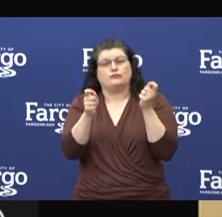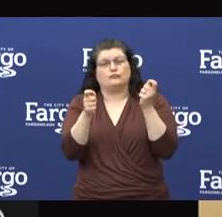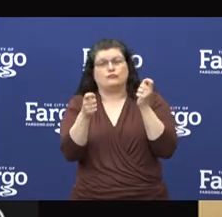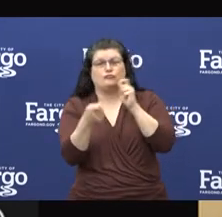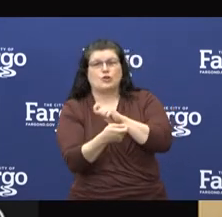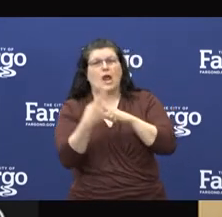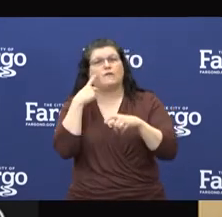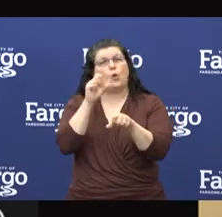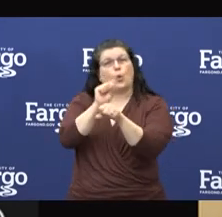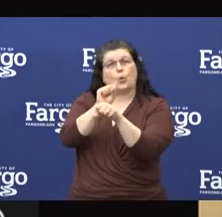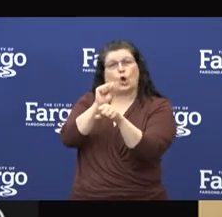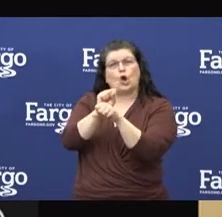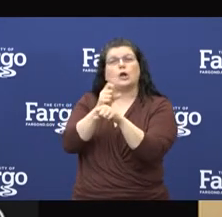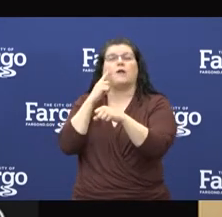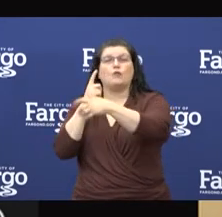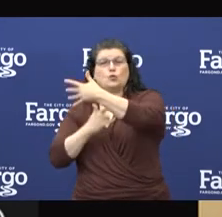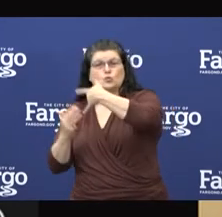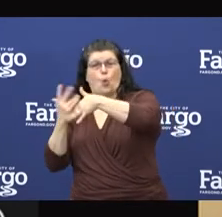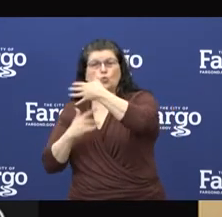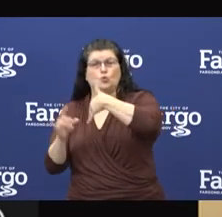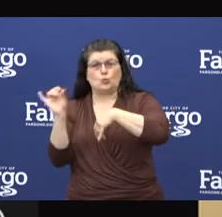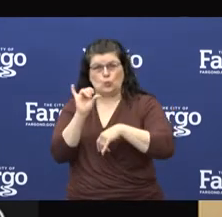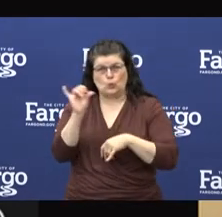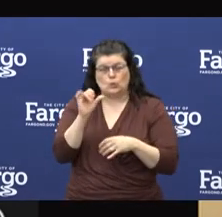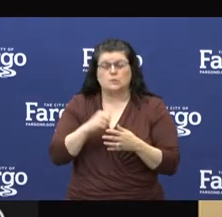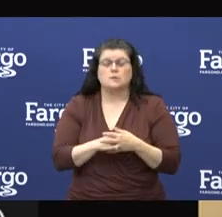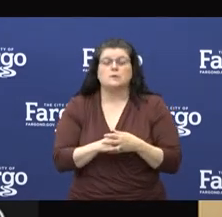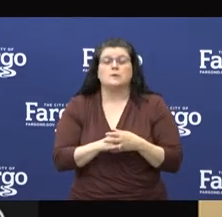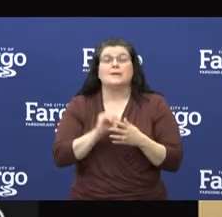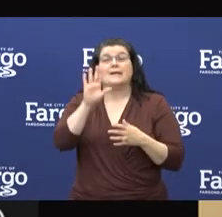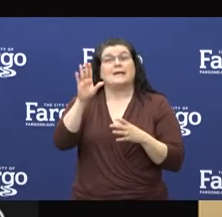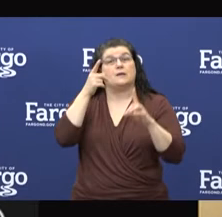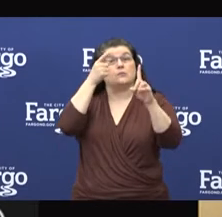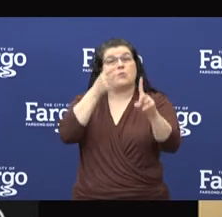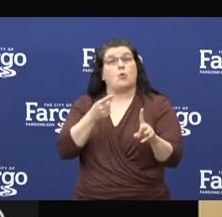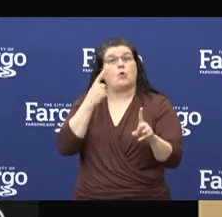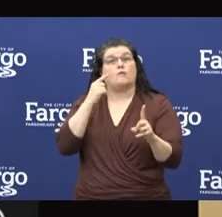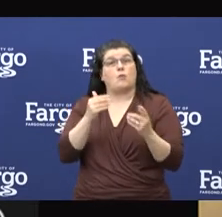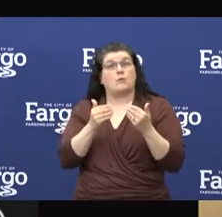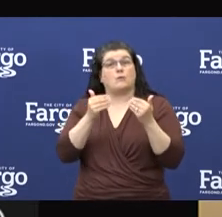settings and social settings. His objectives for moving forward is for